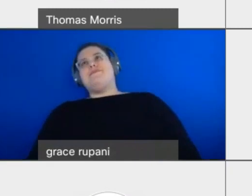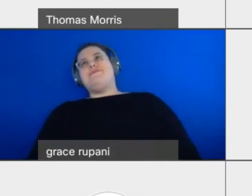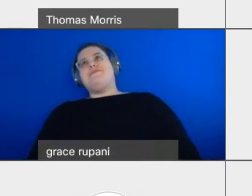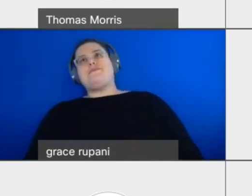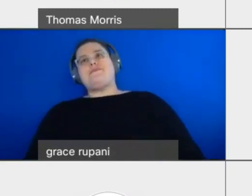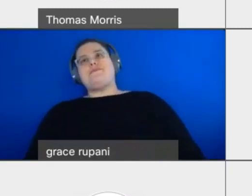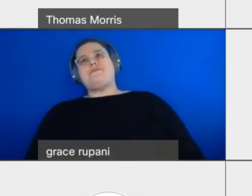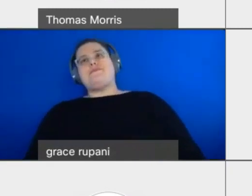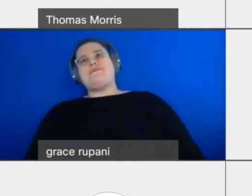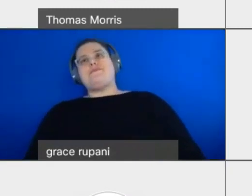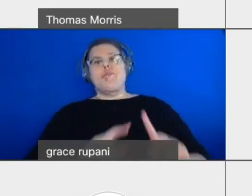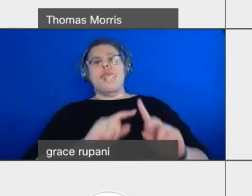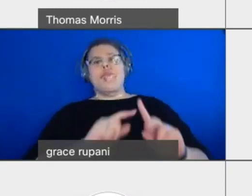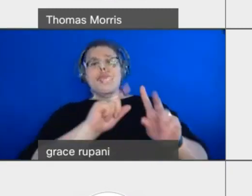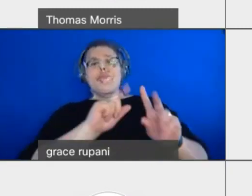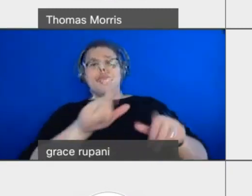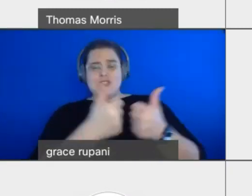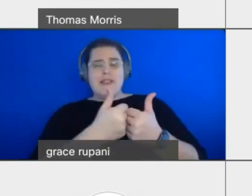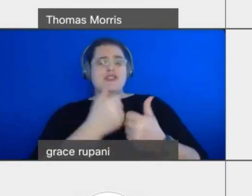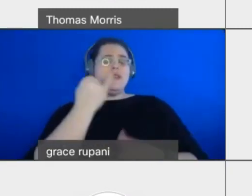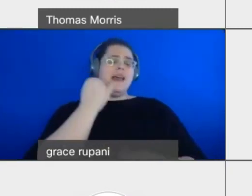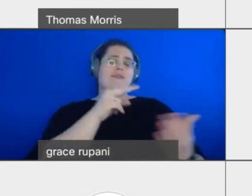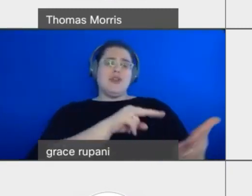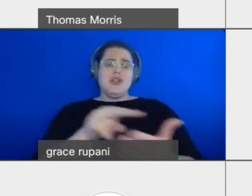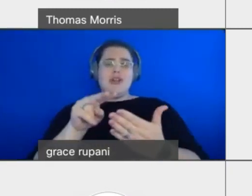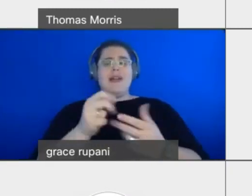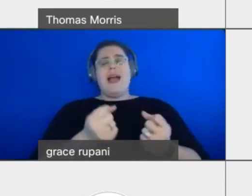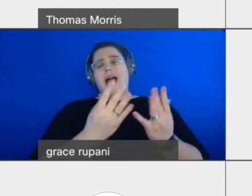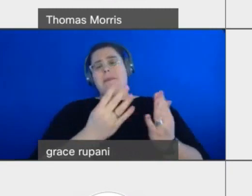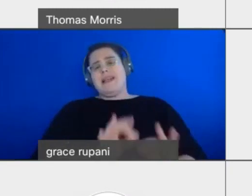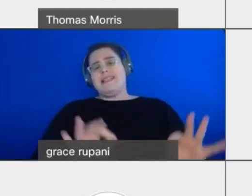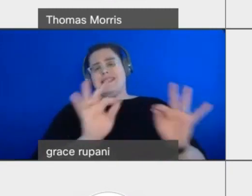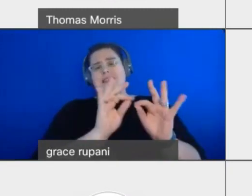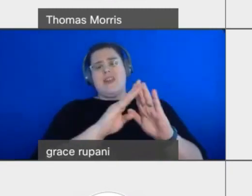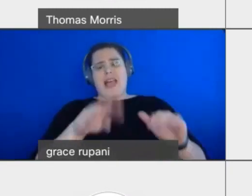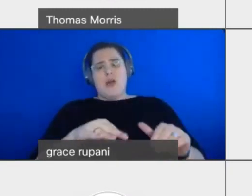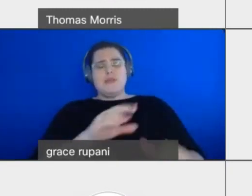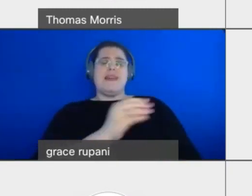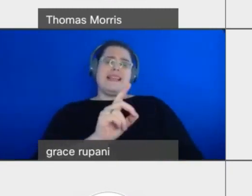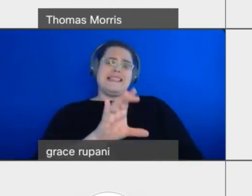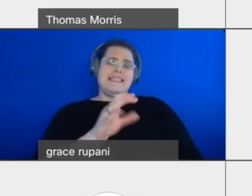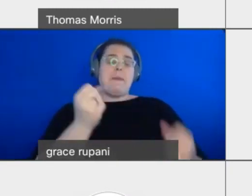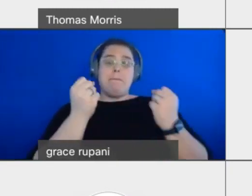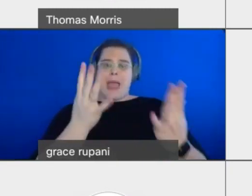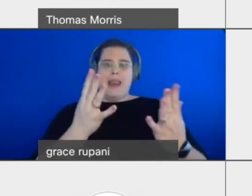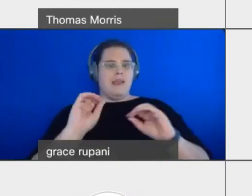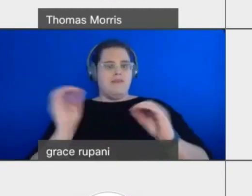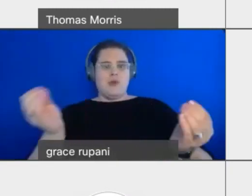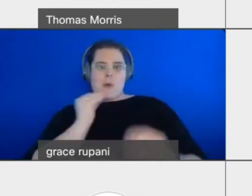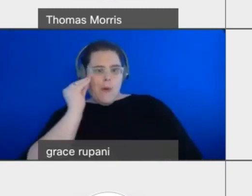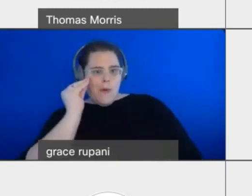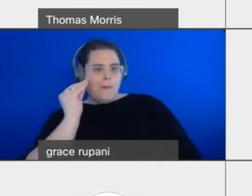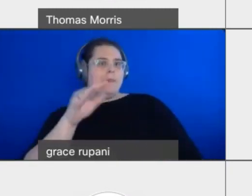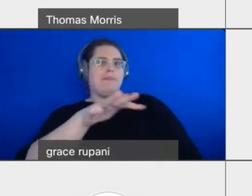the significant housing and homeless needs in the District of Columbia, the folks supported by